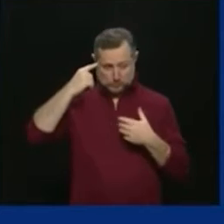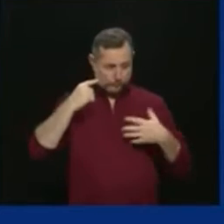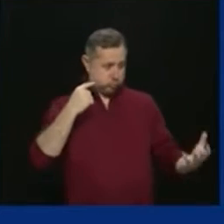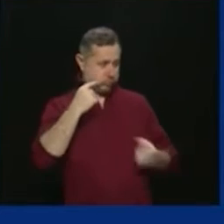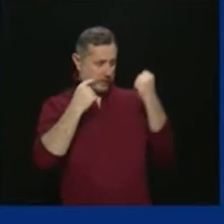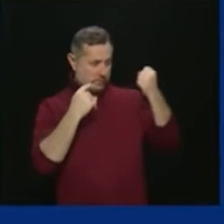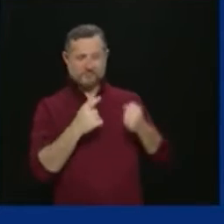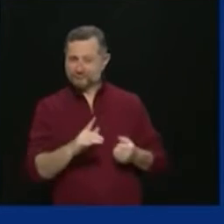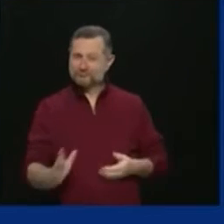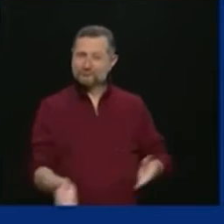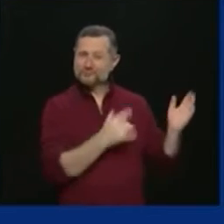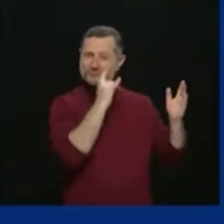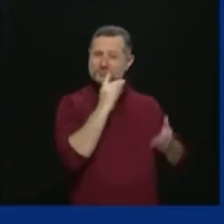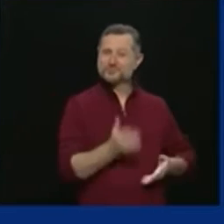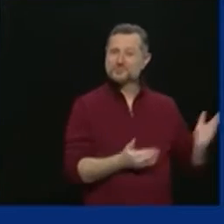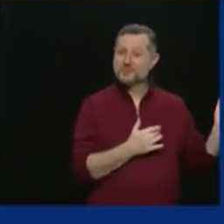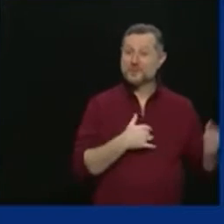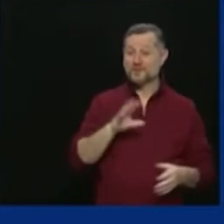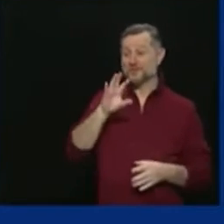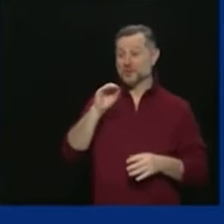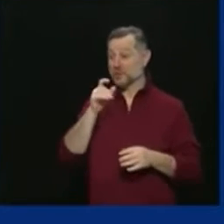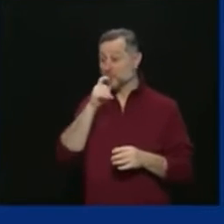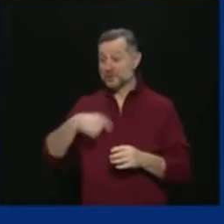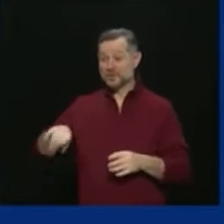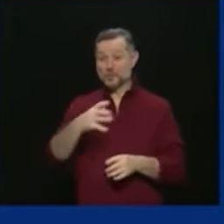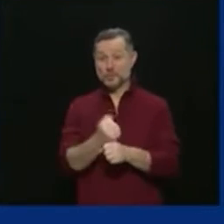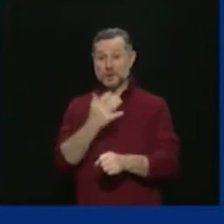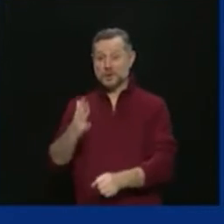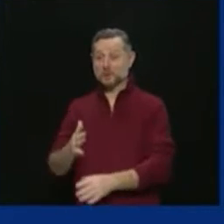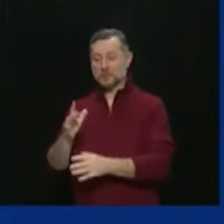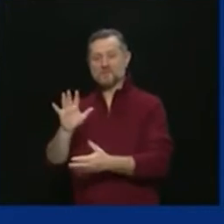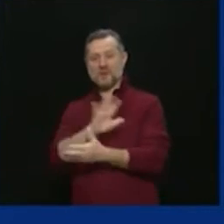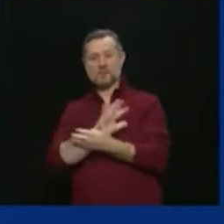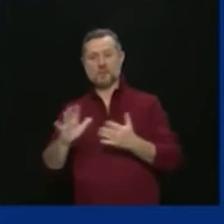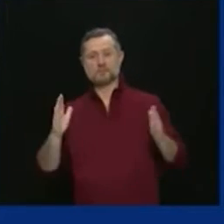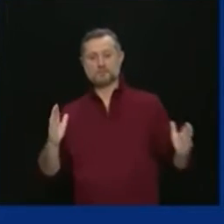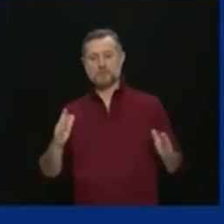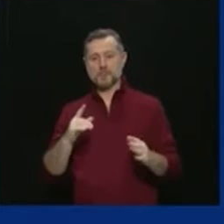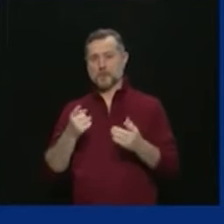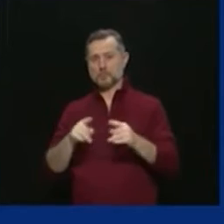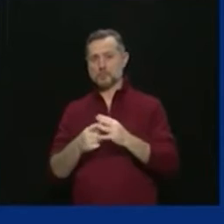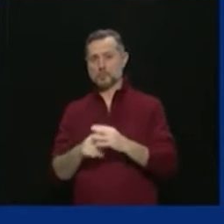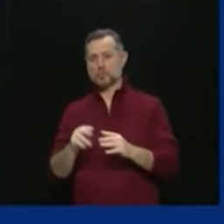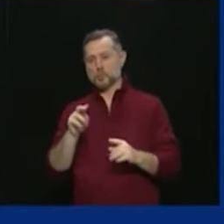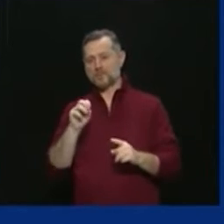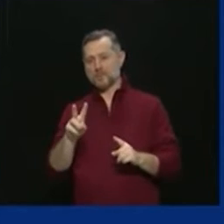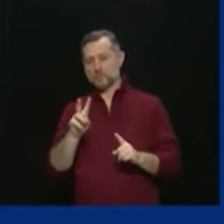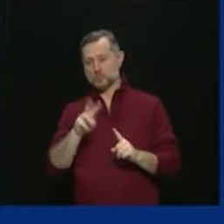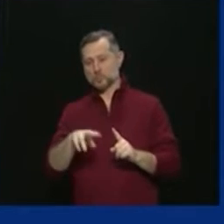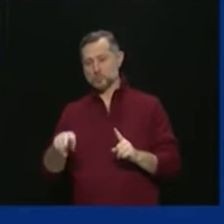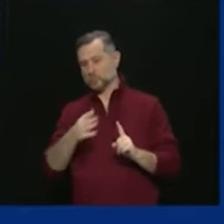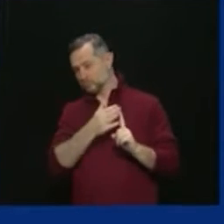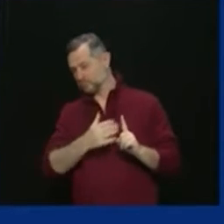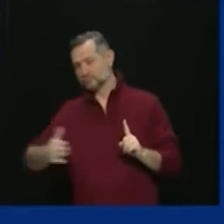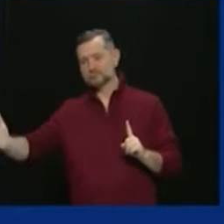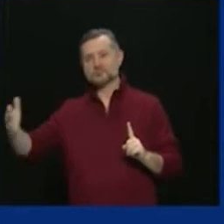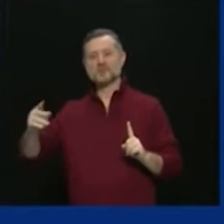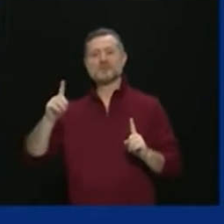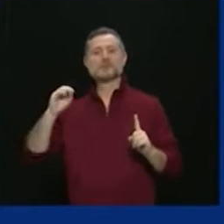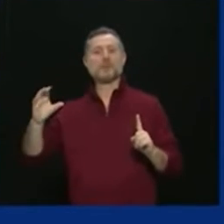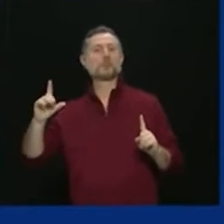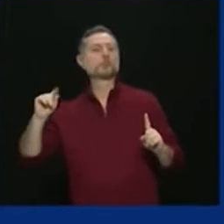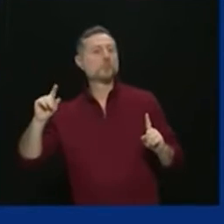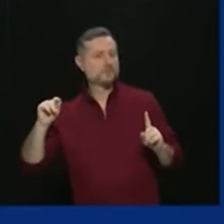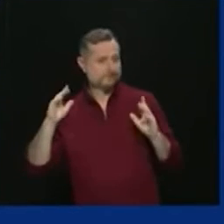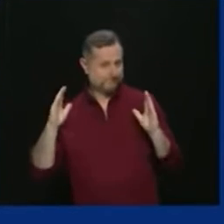50 winners over 5 weeks. It takes place November 22nd until December 20th. November 22nd, December 20th. Enter